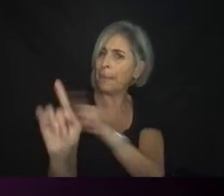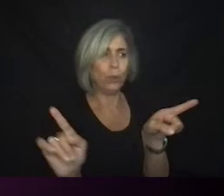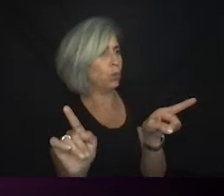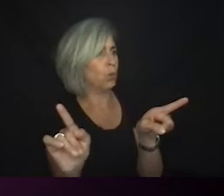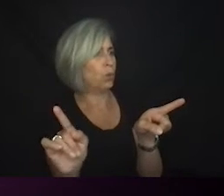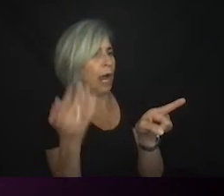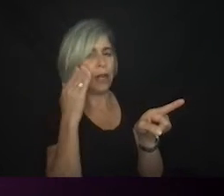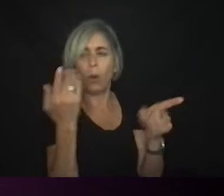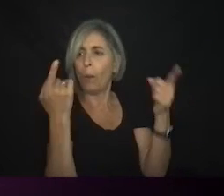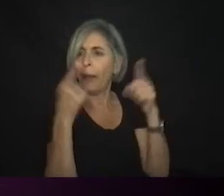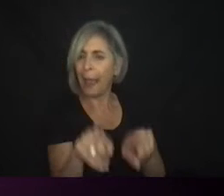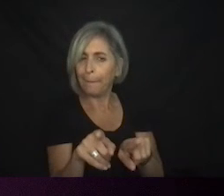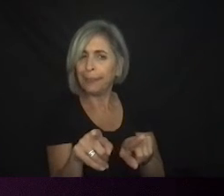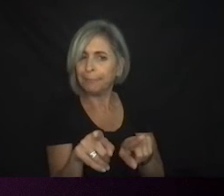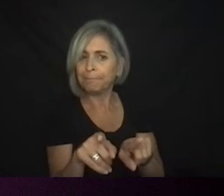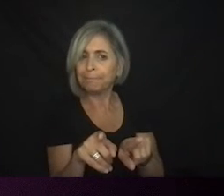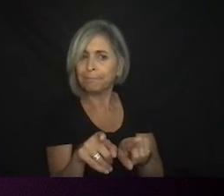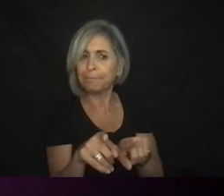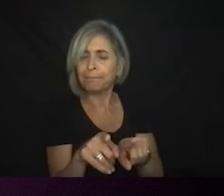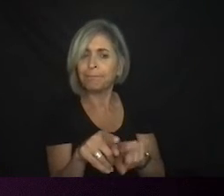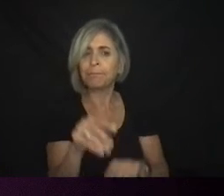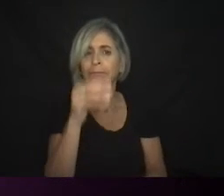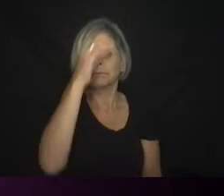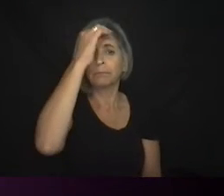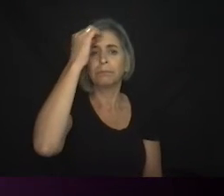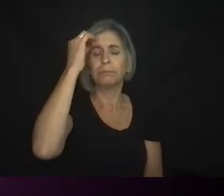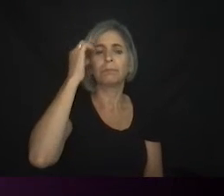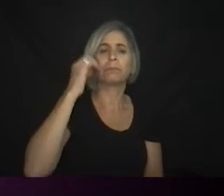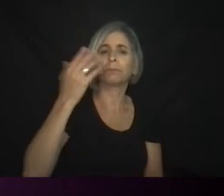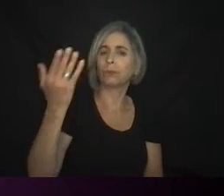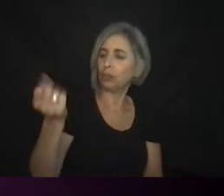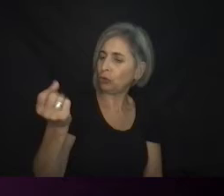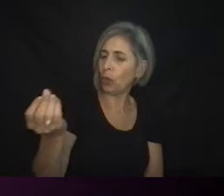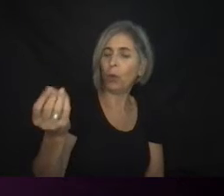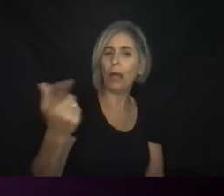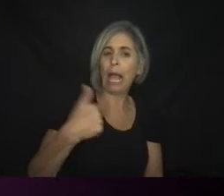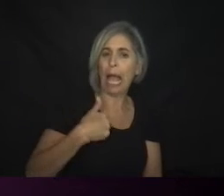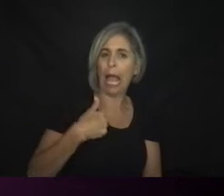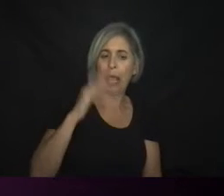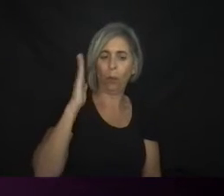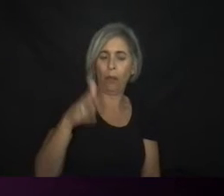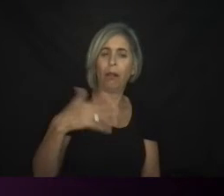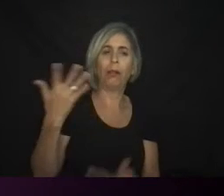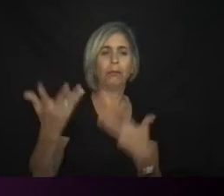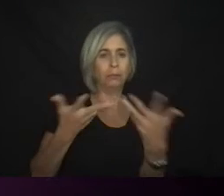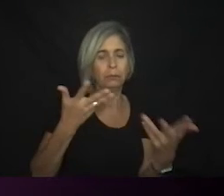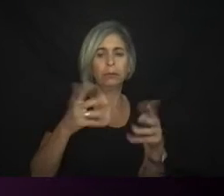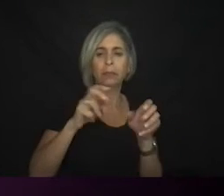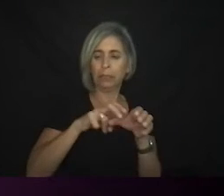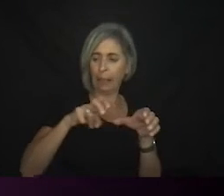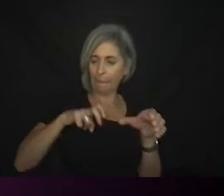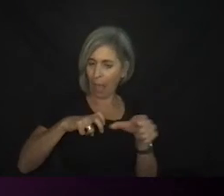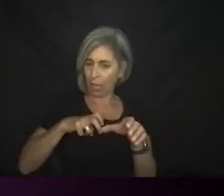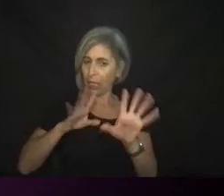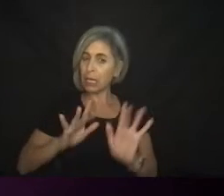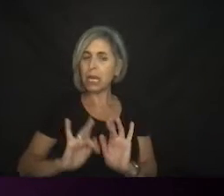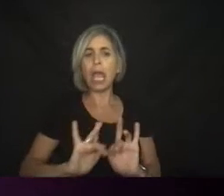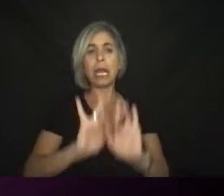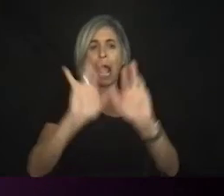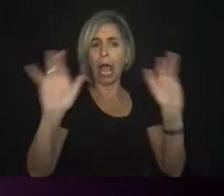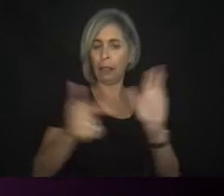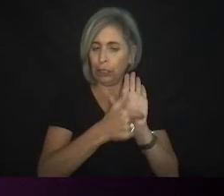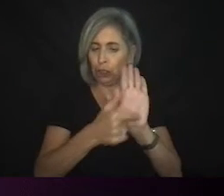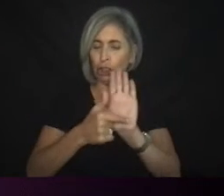exactly what it does. So I'm kind of going to like take a step back and highlight